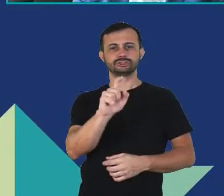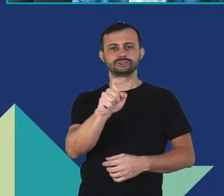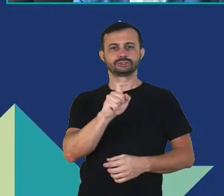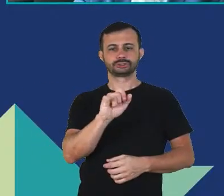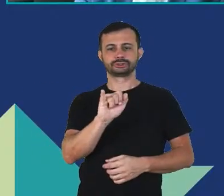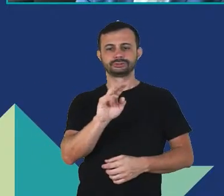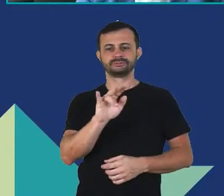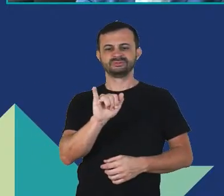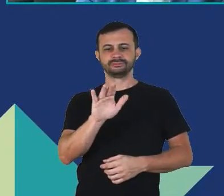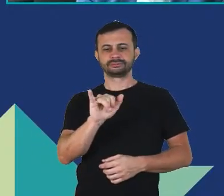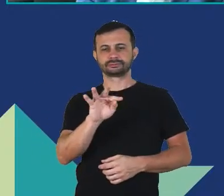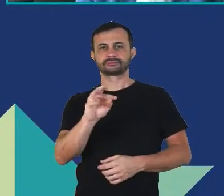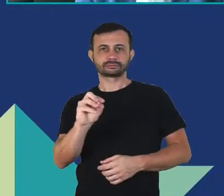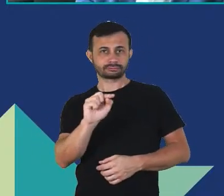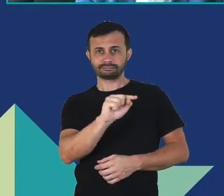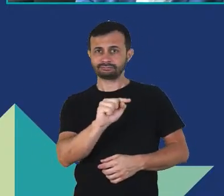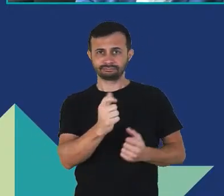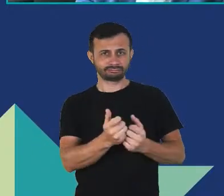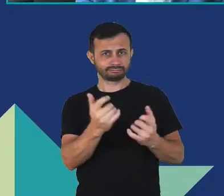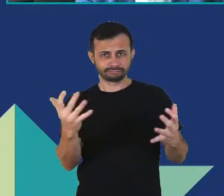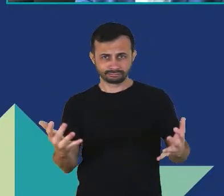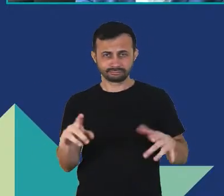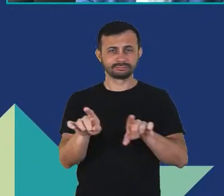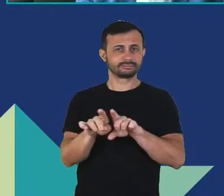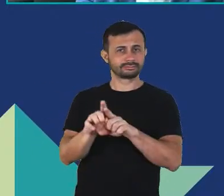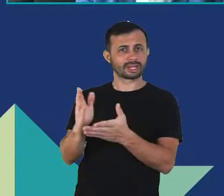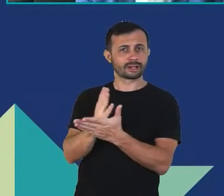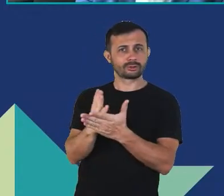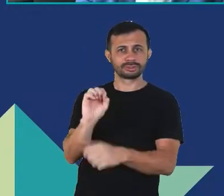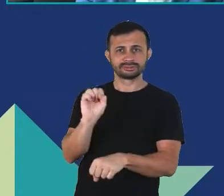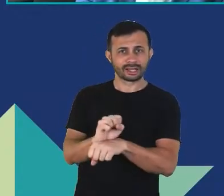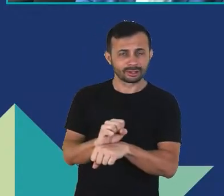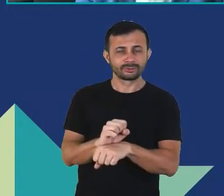finer rock fill. They had issues.